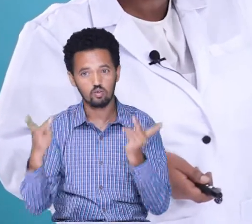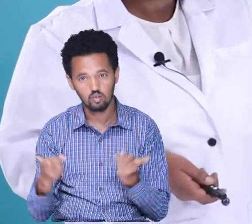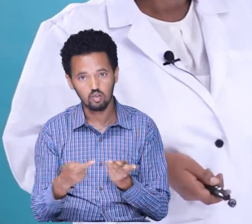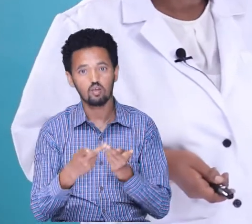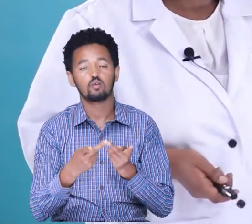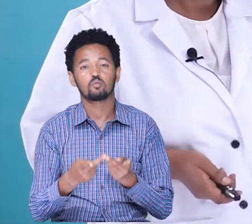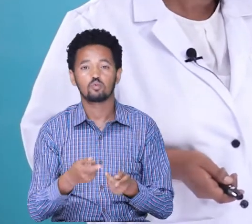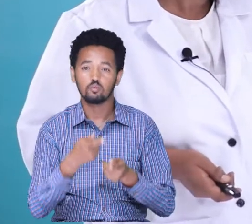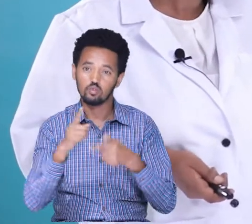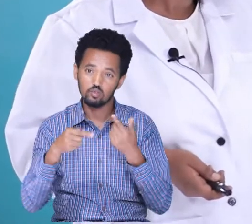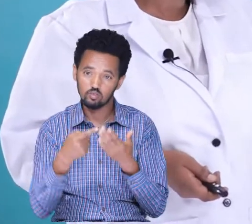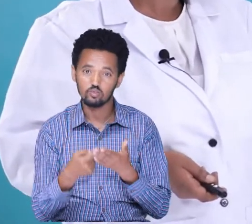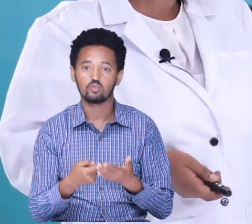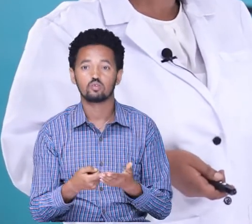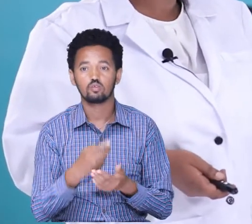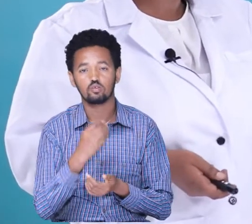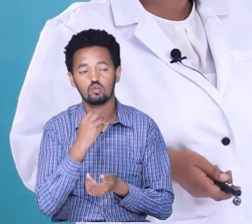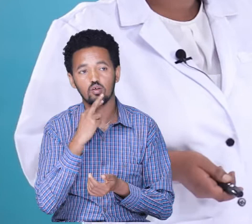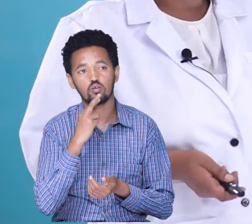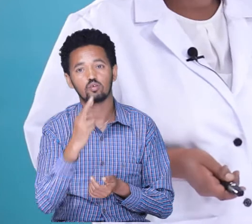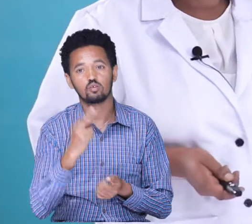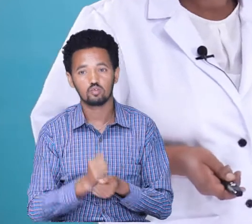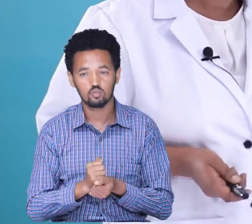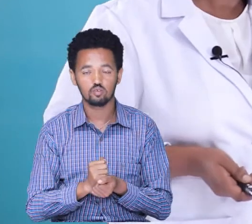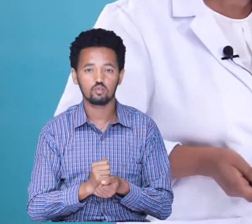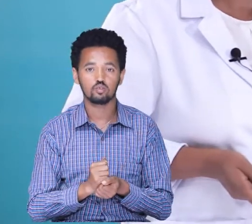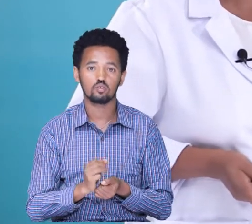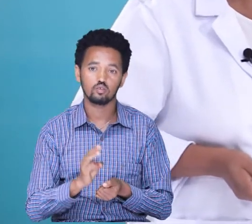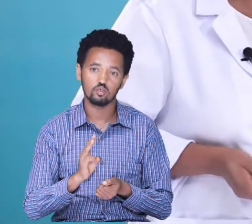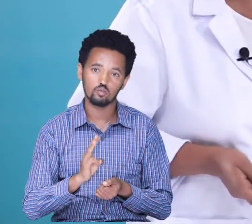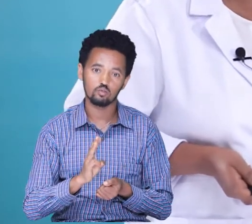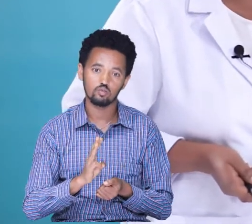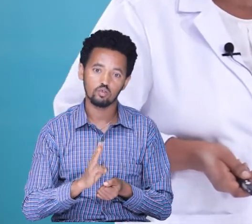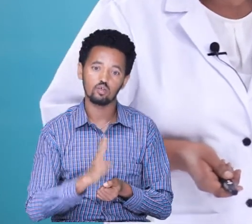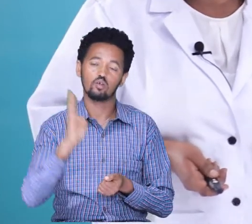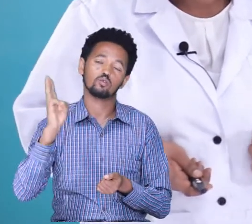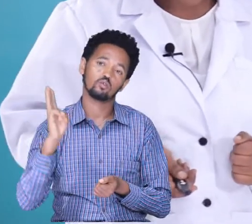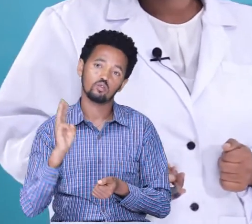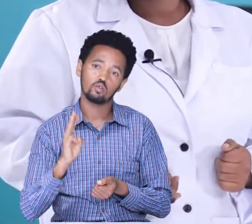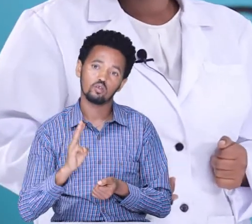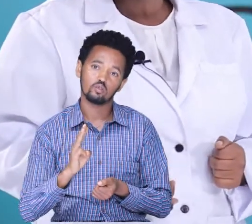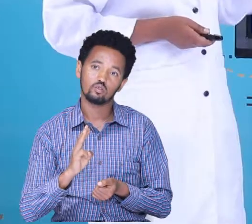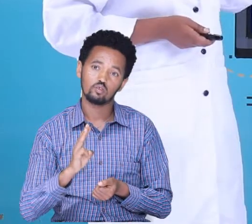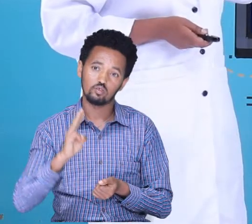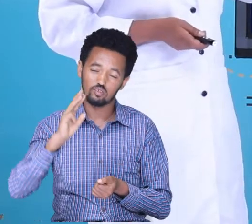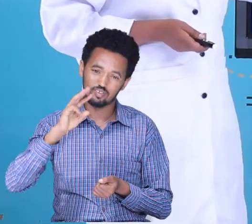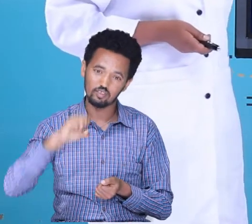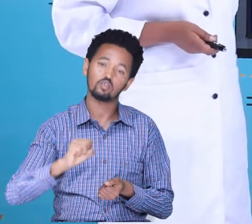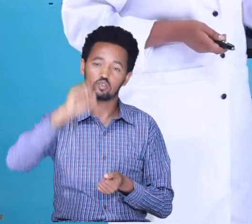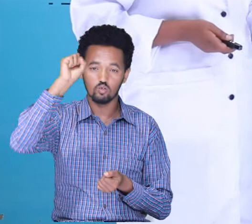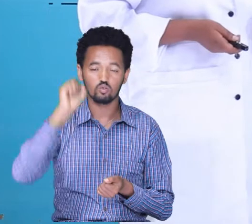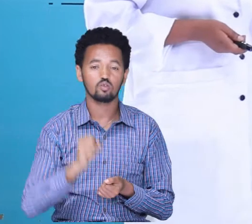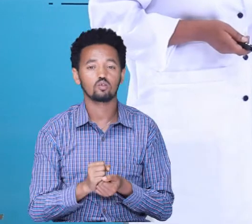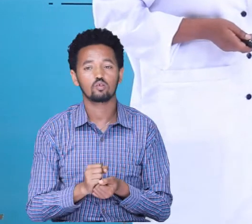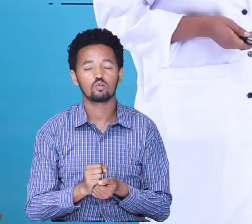these permanent winds. These are the southeast trade winds and the northeastern trade winds. The Guinea